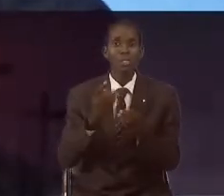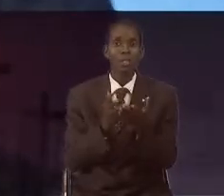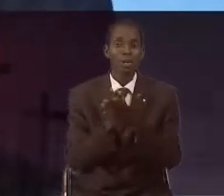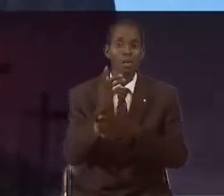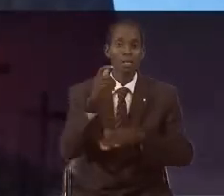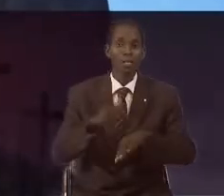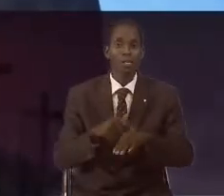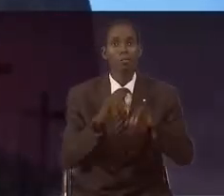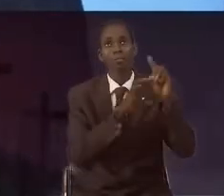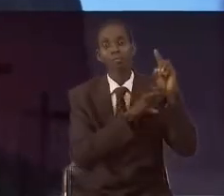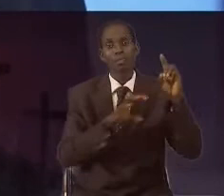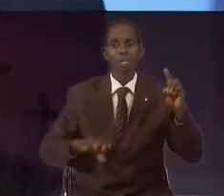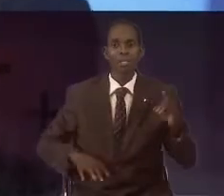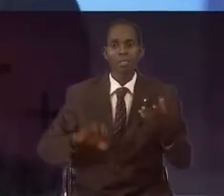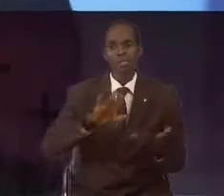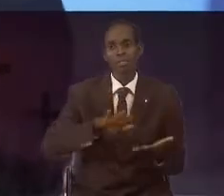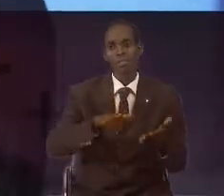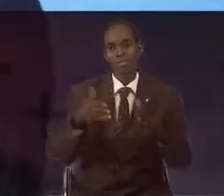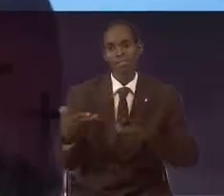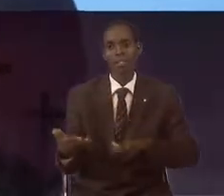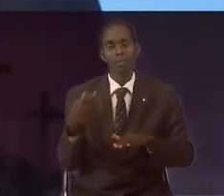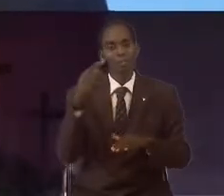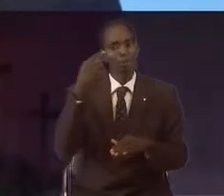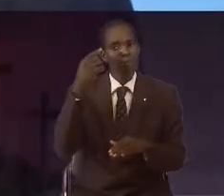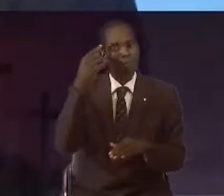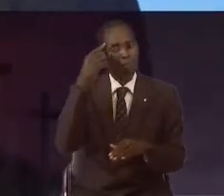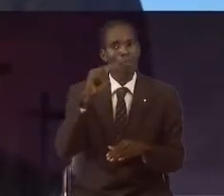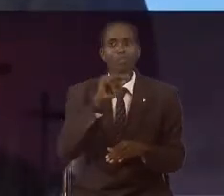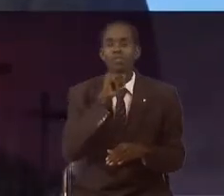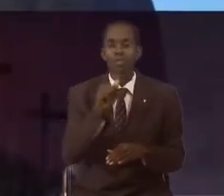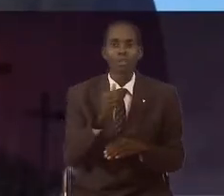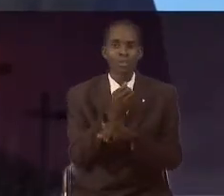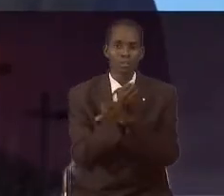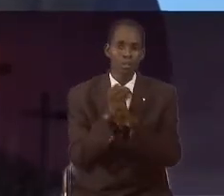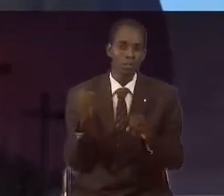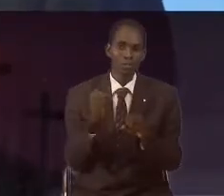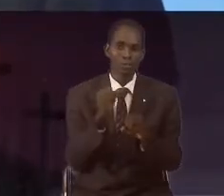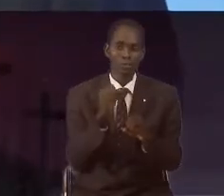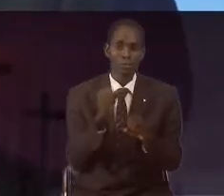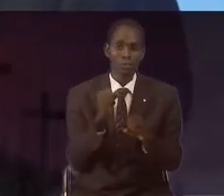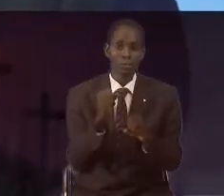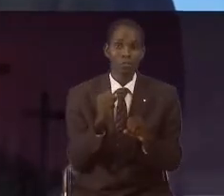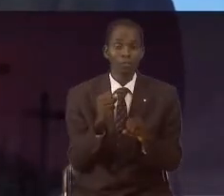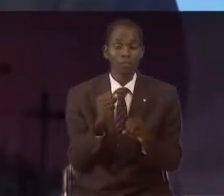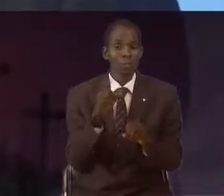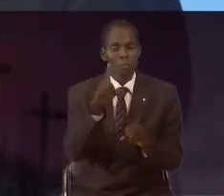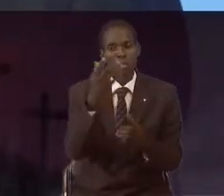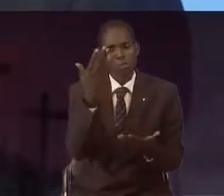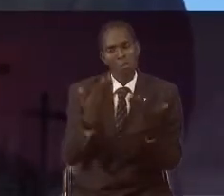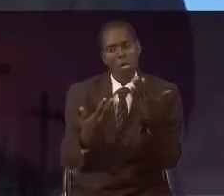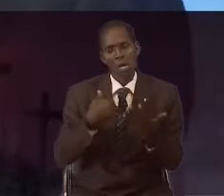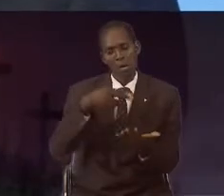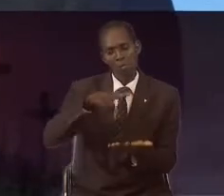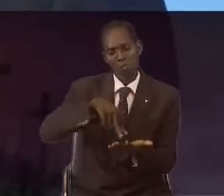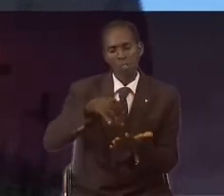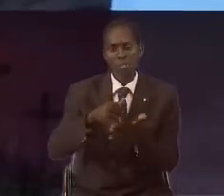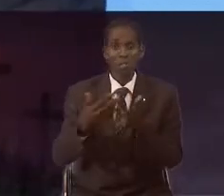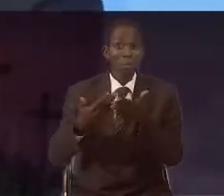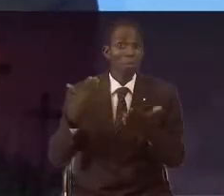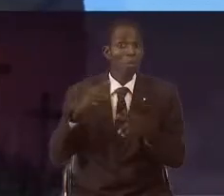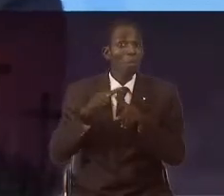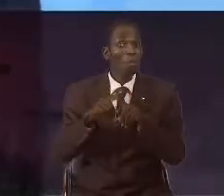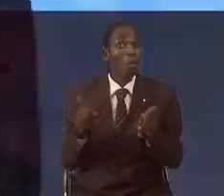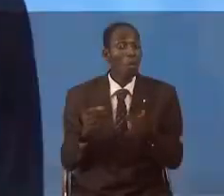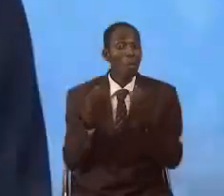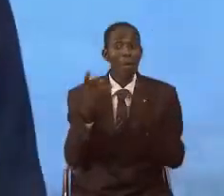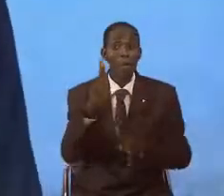without strength, in due time Christ died for the ungodly. You